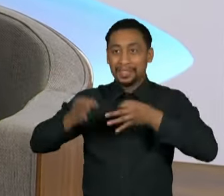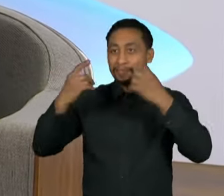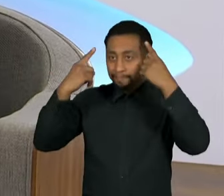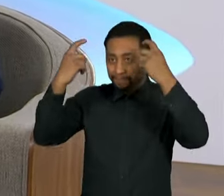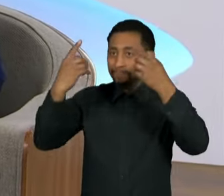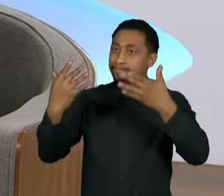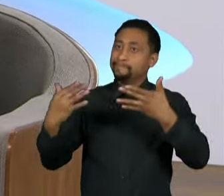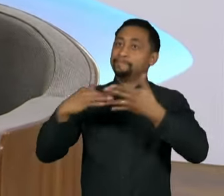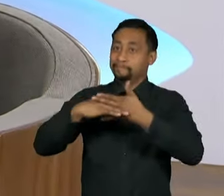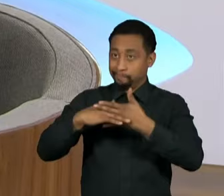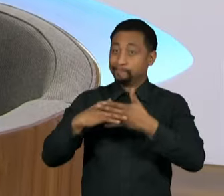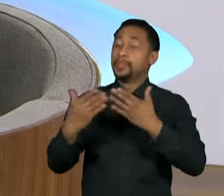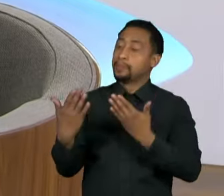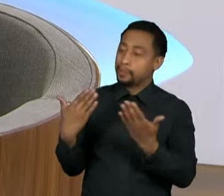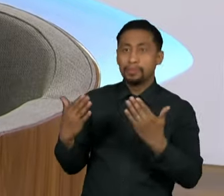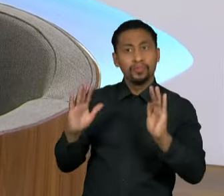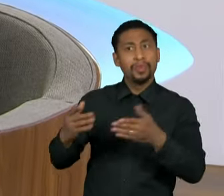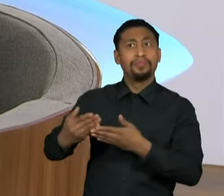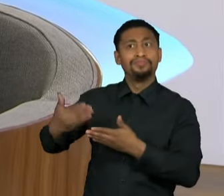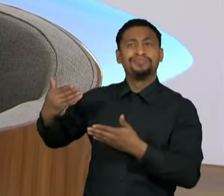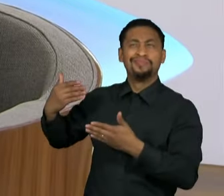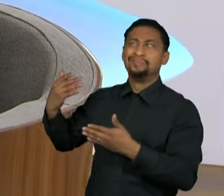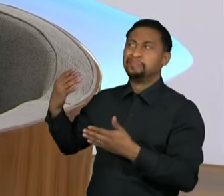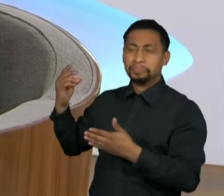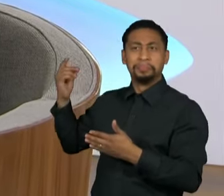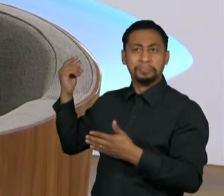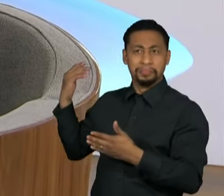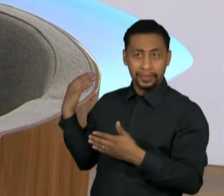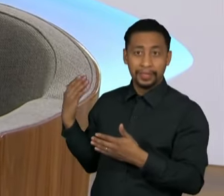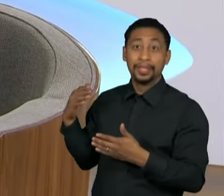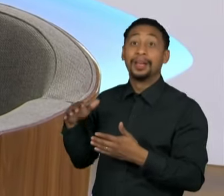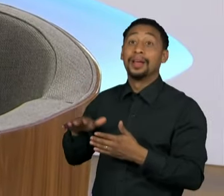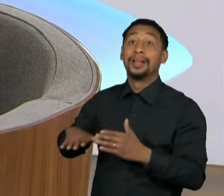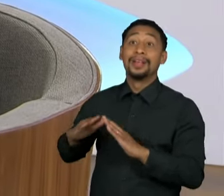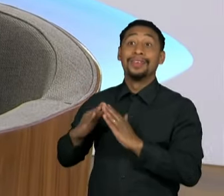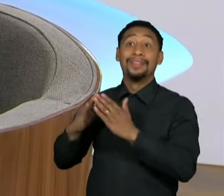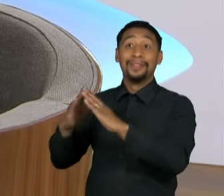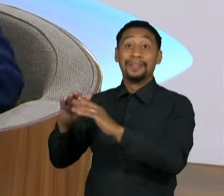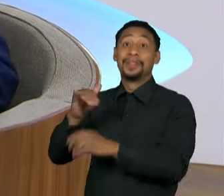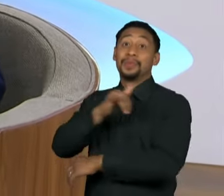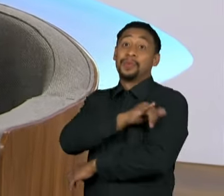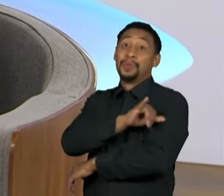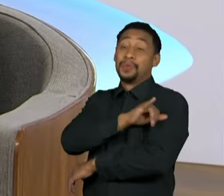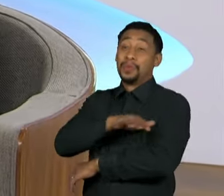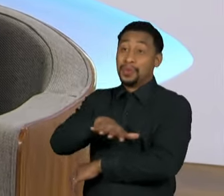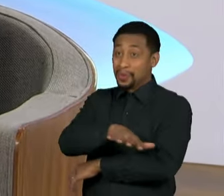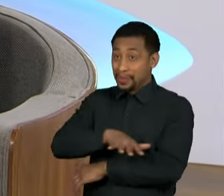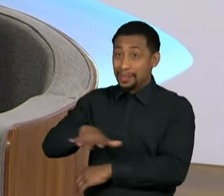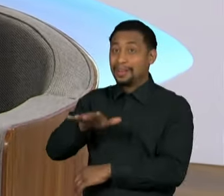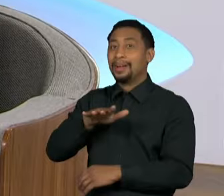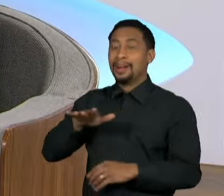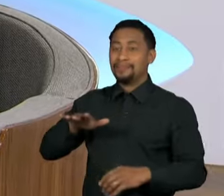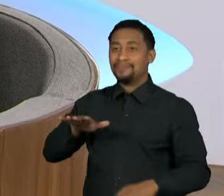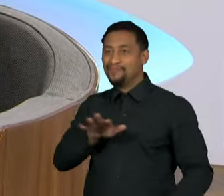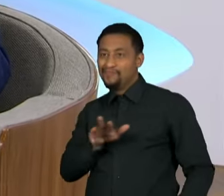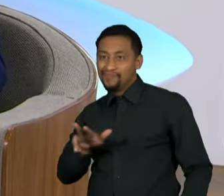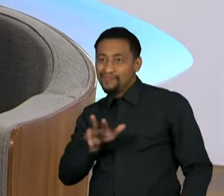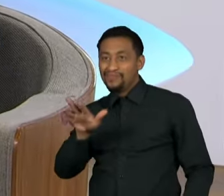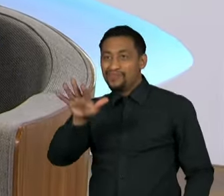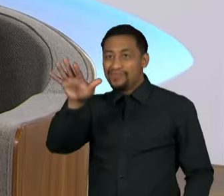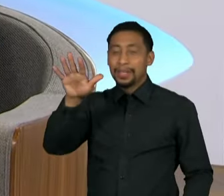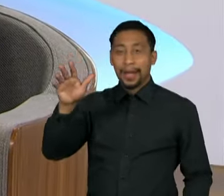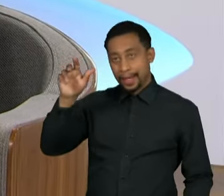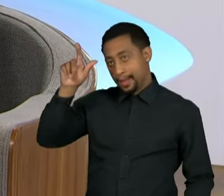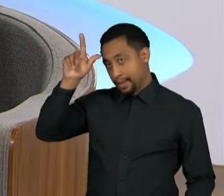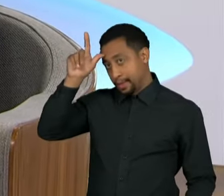violence and citizenship in a favela in Rio, Complexo d'Alemão. And